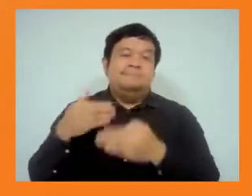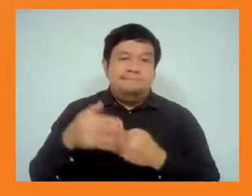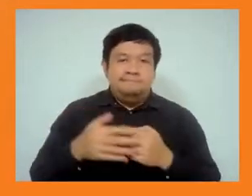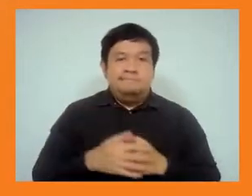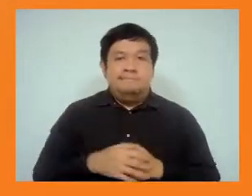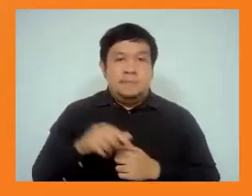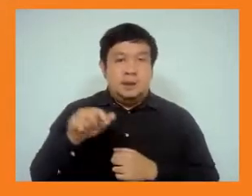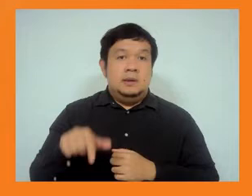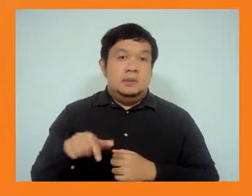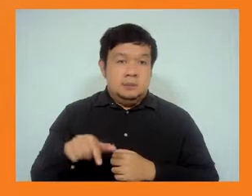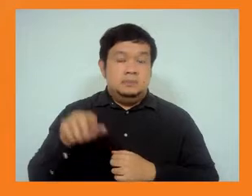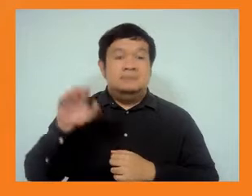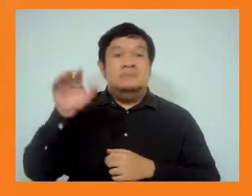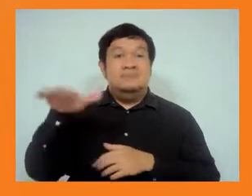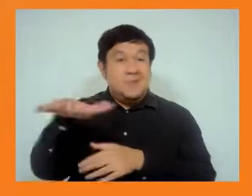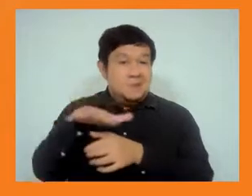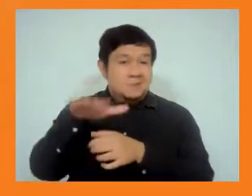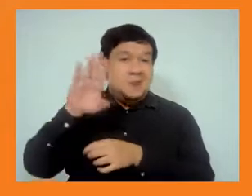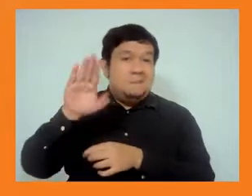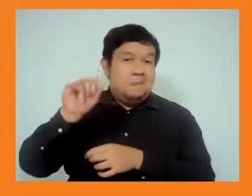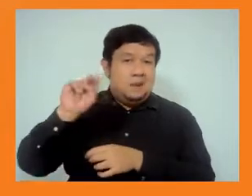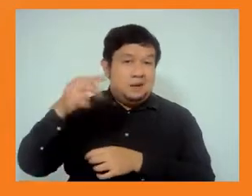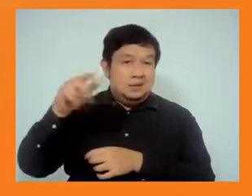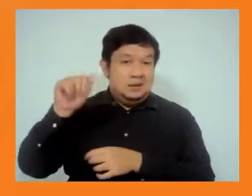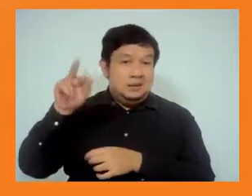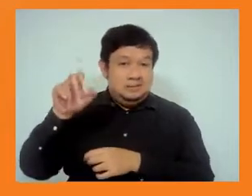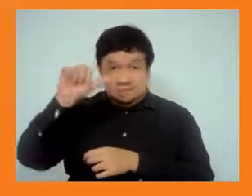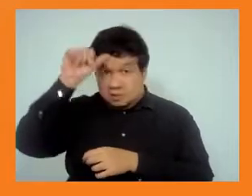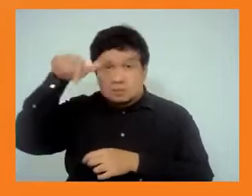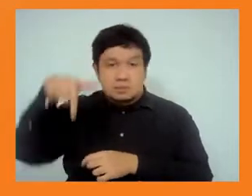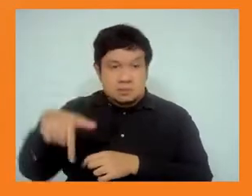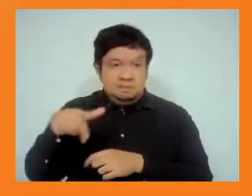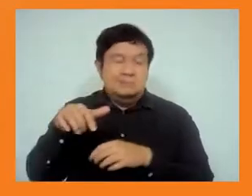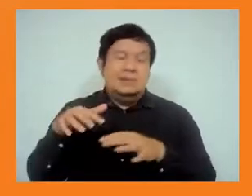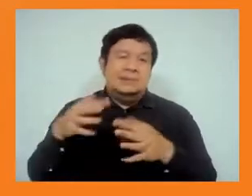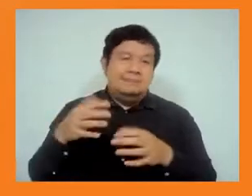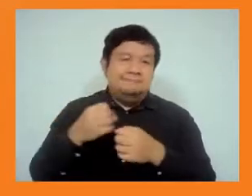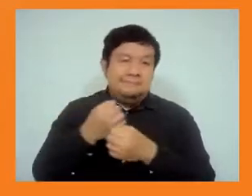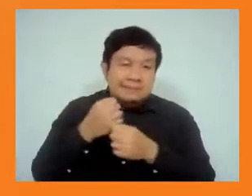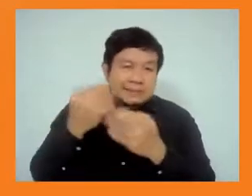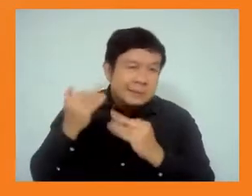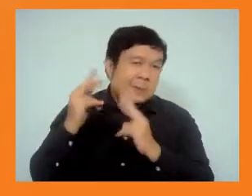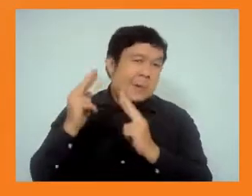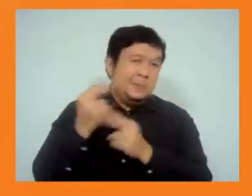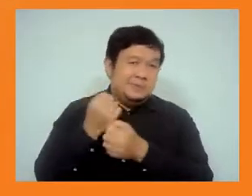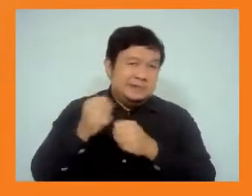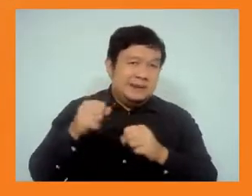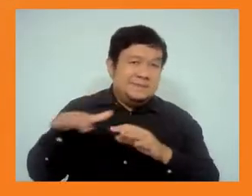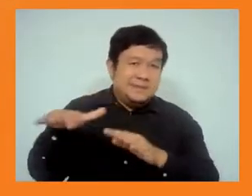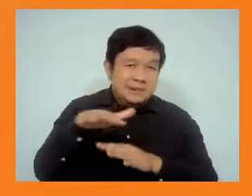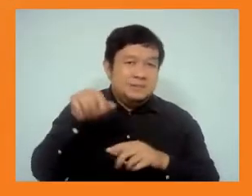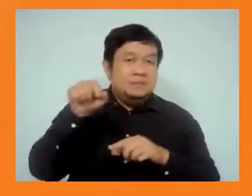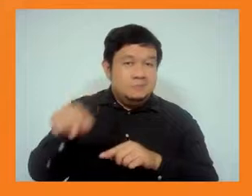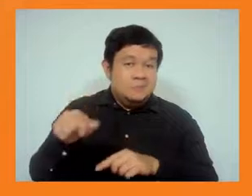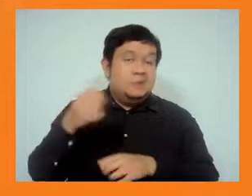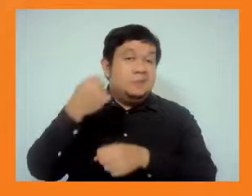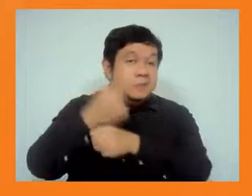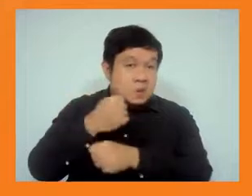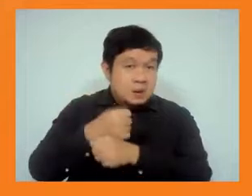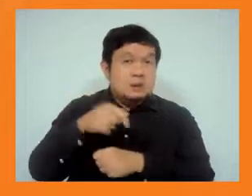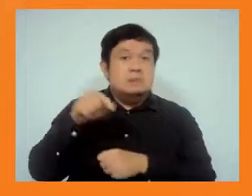are actually working there. Bruce mentioned in his preliminary remarks about new standards on labor